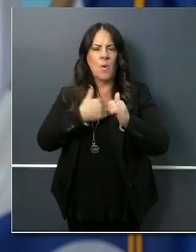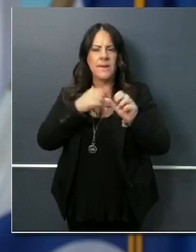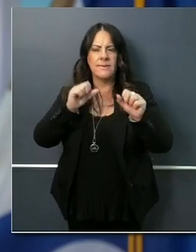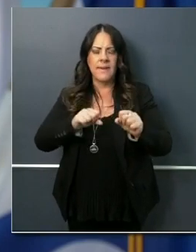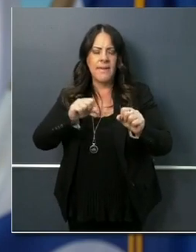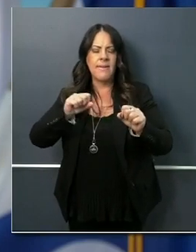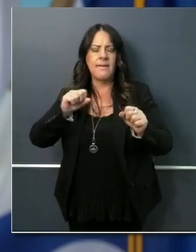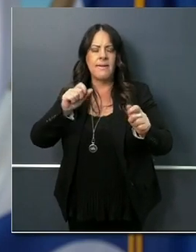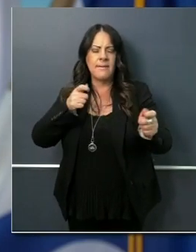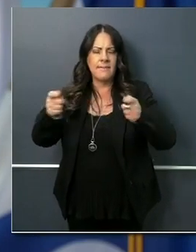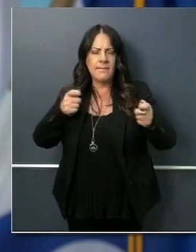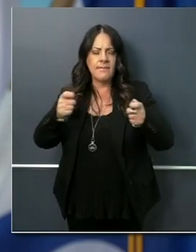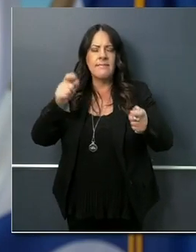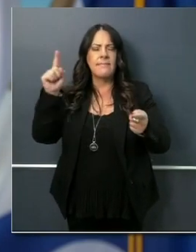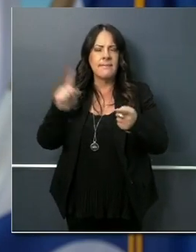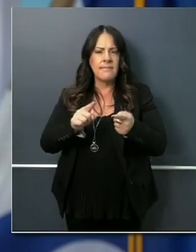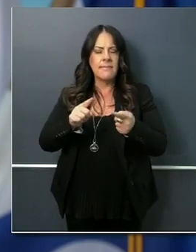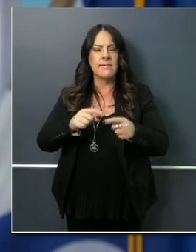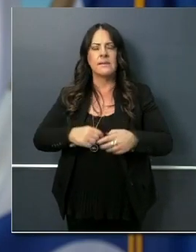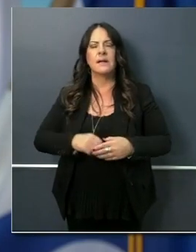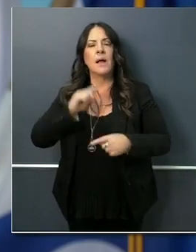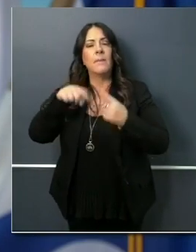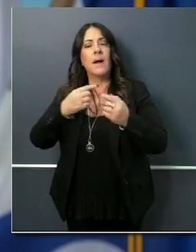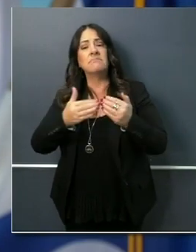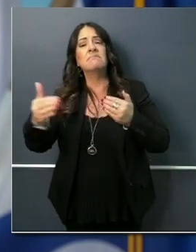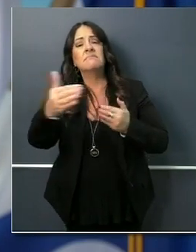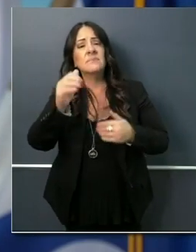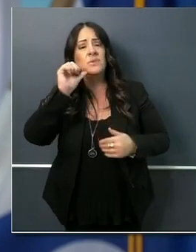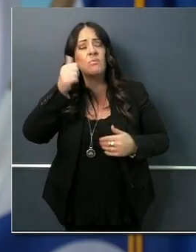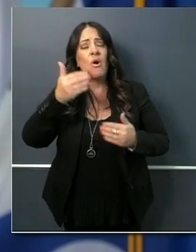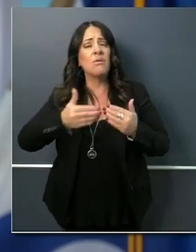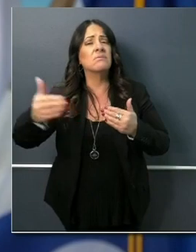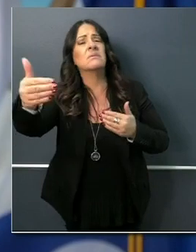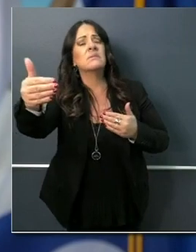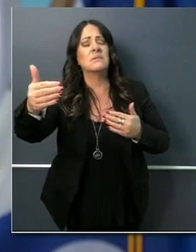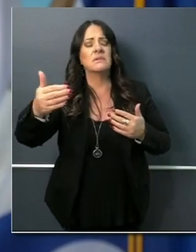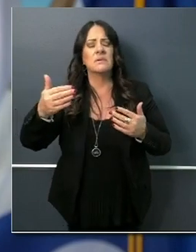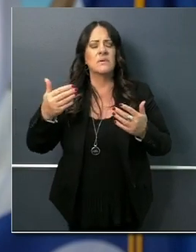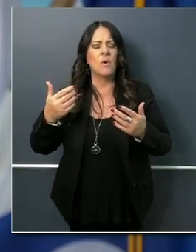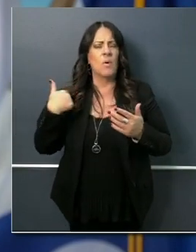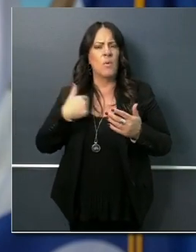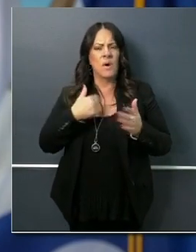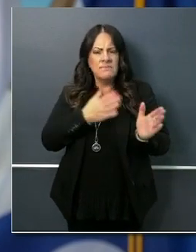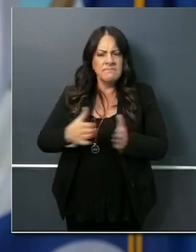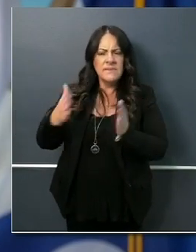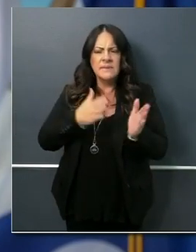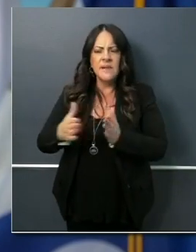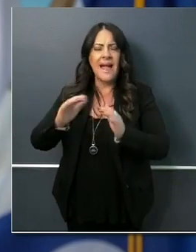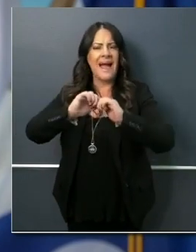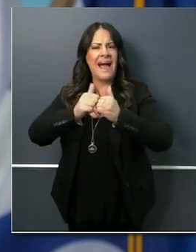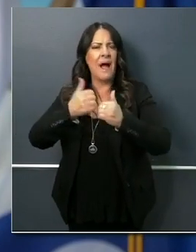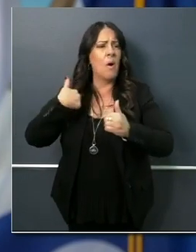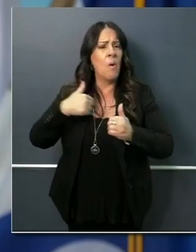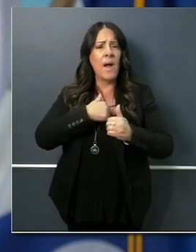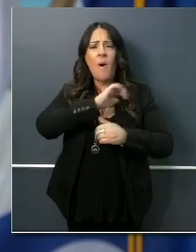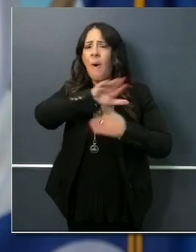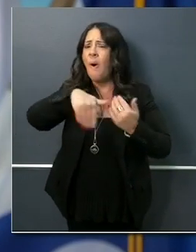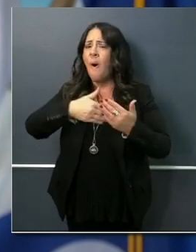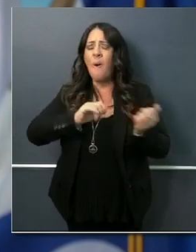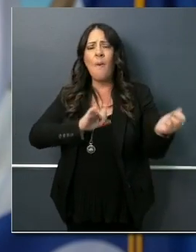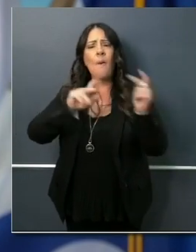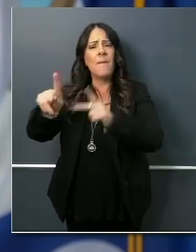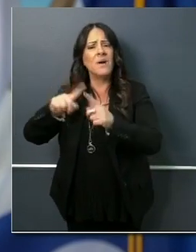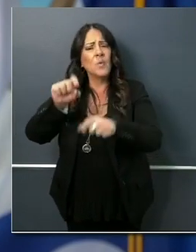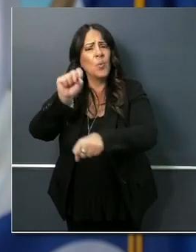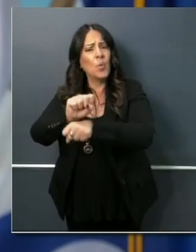frameworks tomorrow about state of California and some strategies to get back to work into some semblance